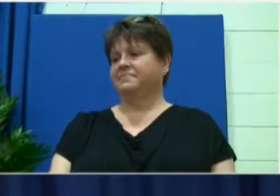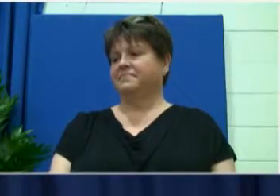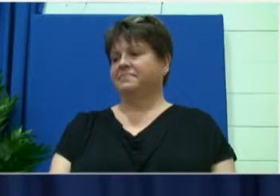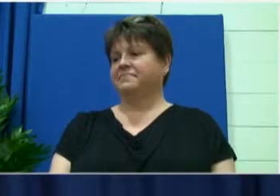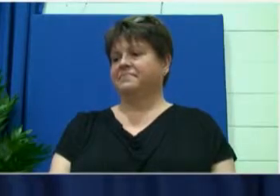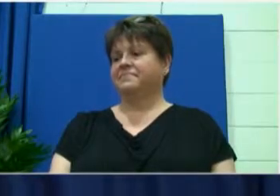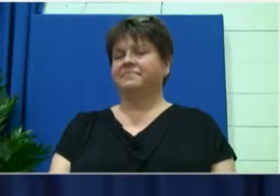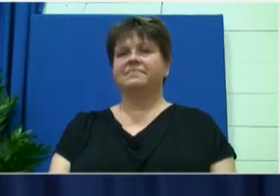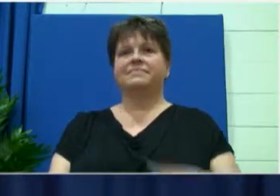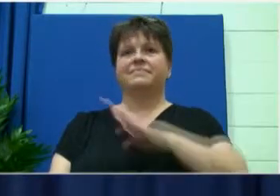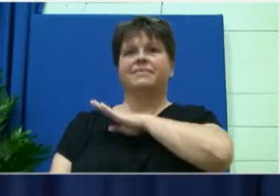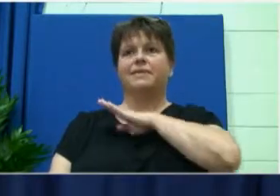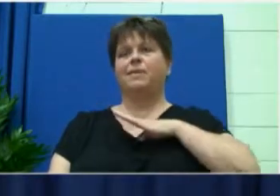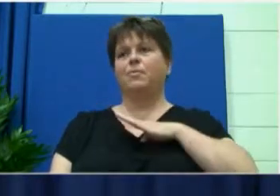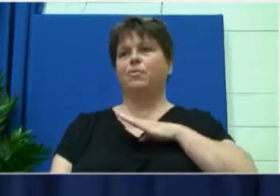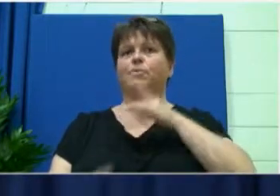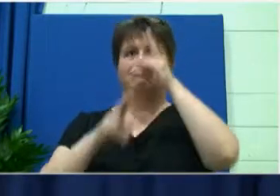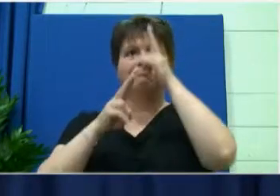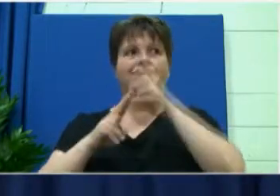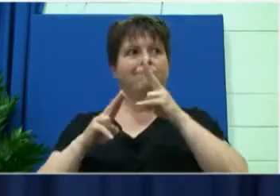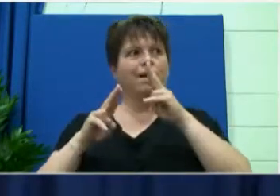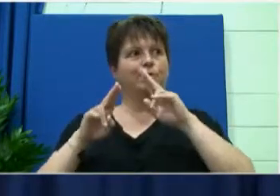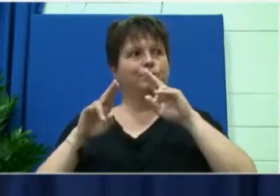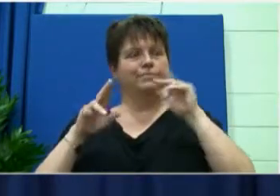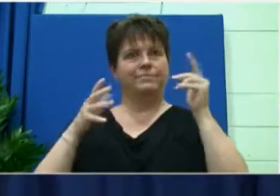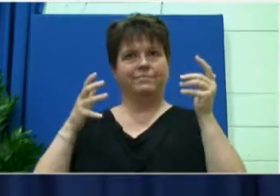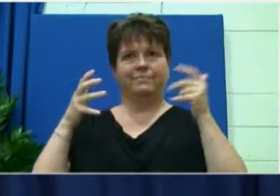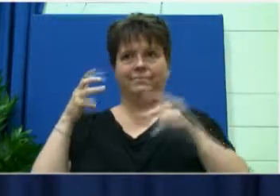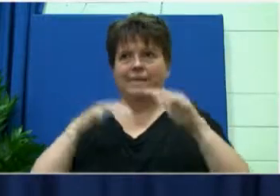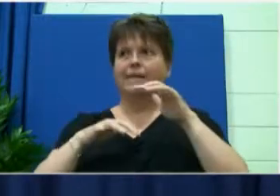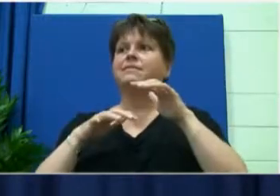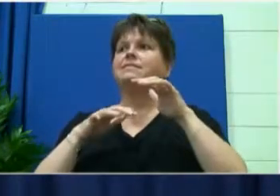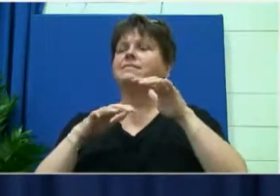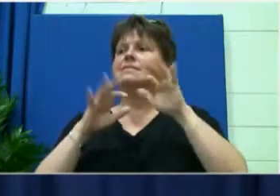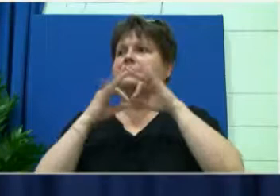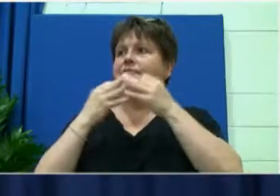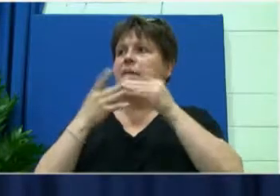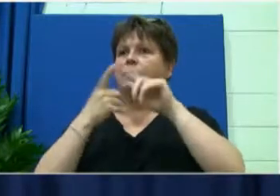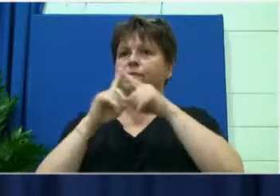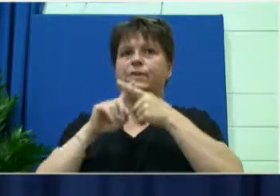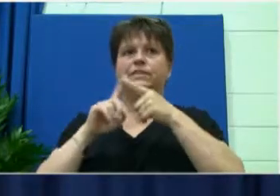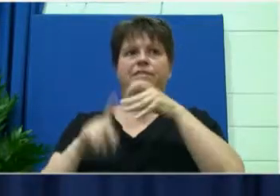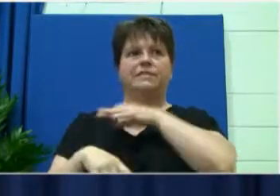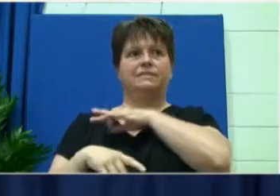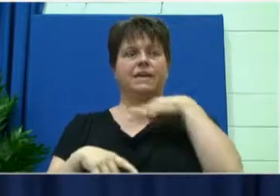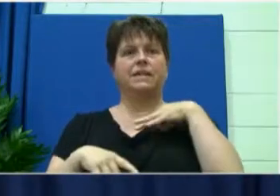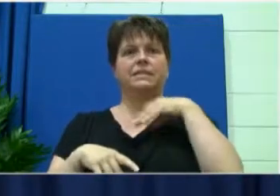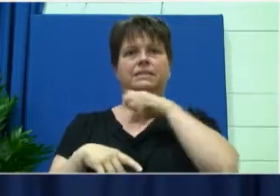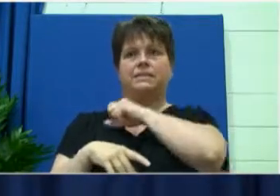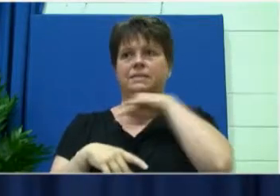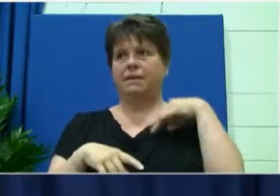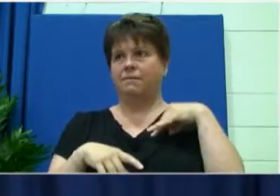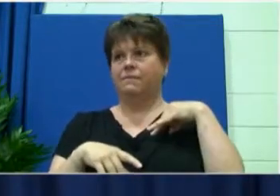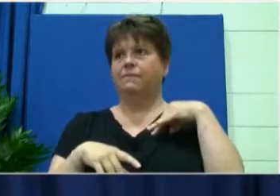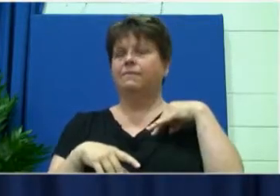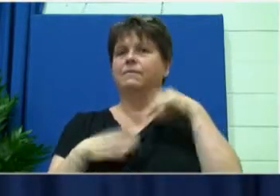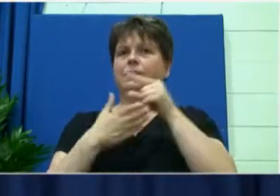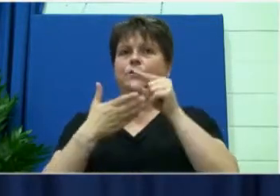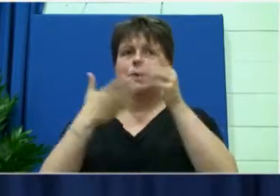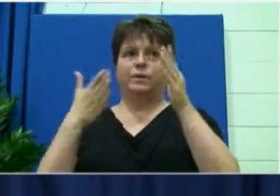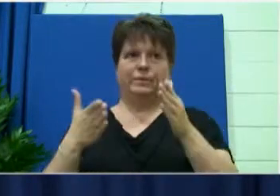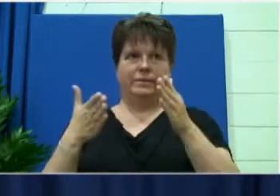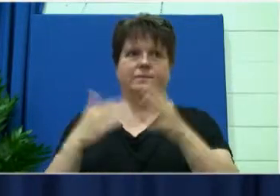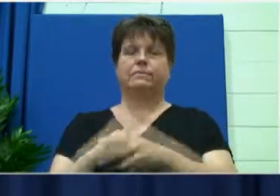The Board of Trustees, honored guests, family, friends, faculty, staff, as well as